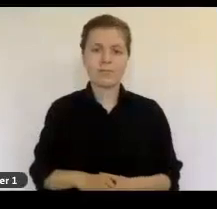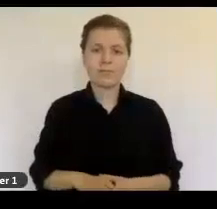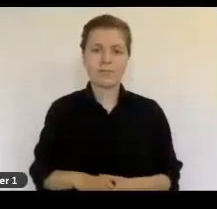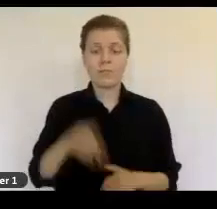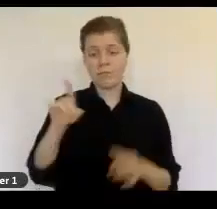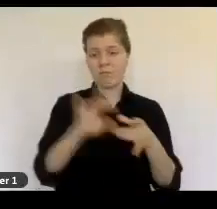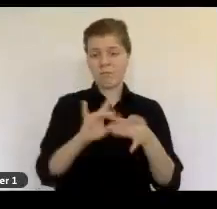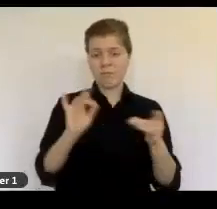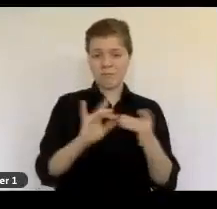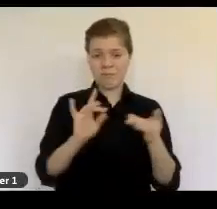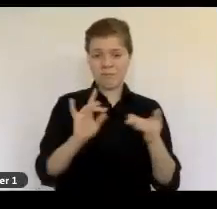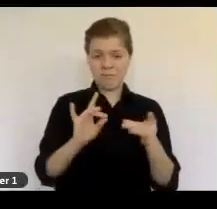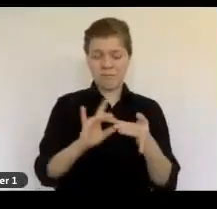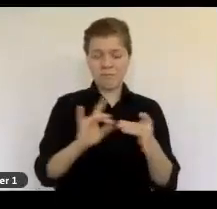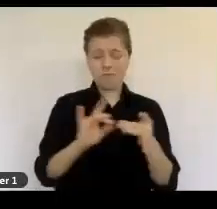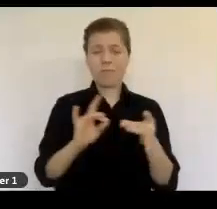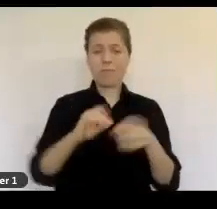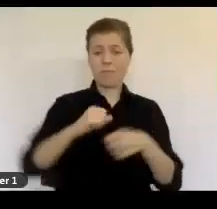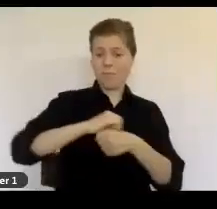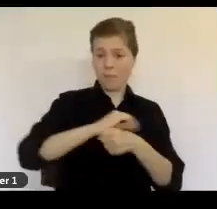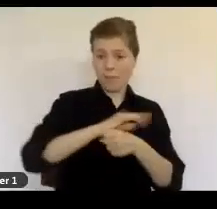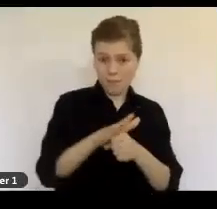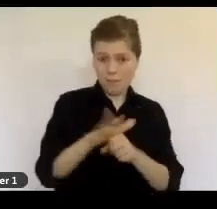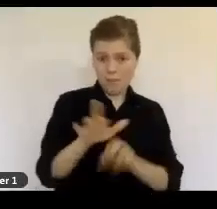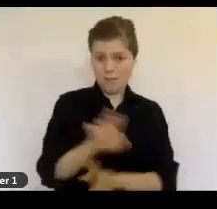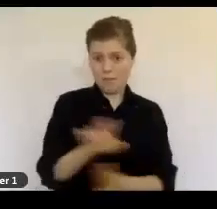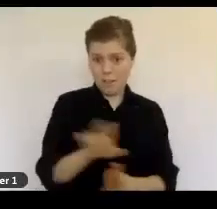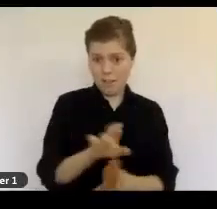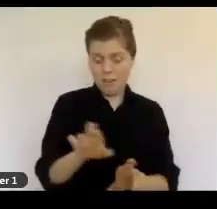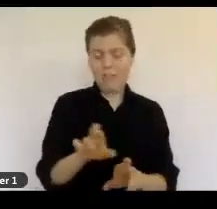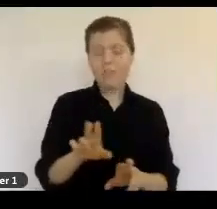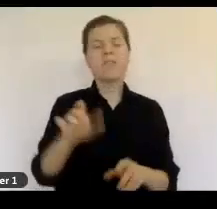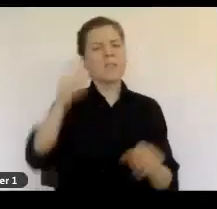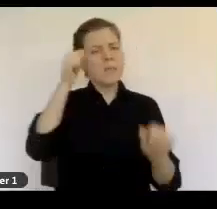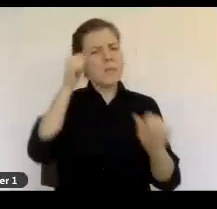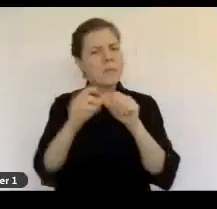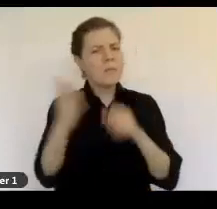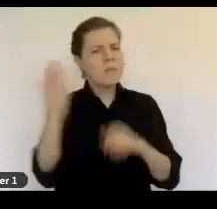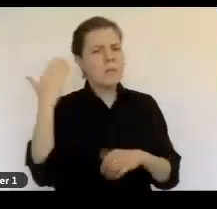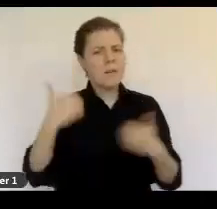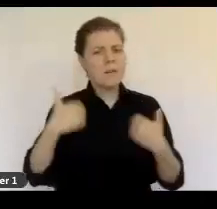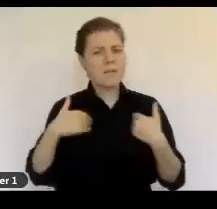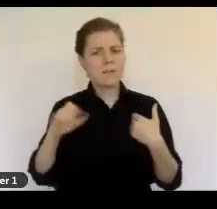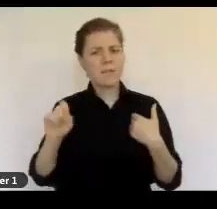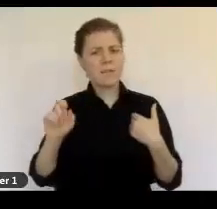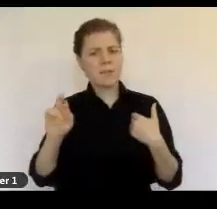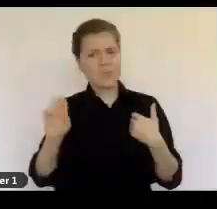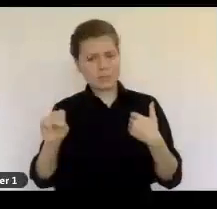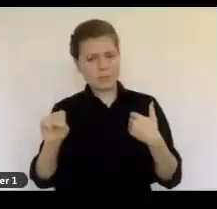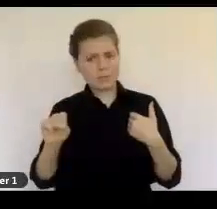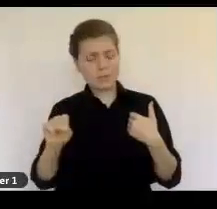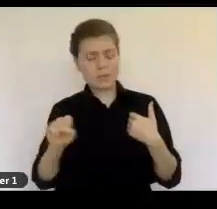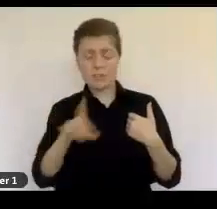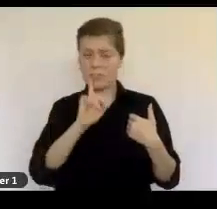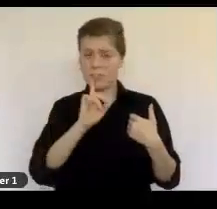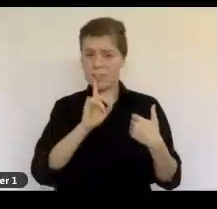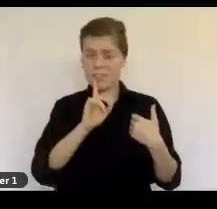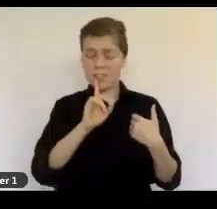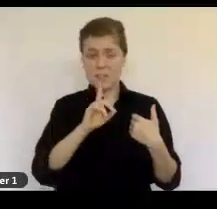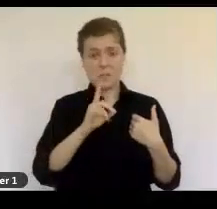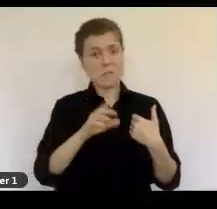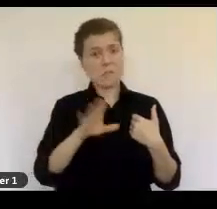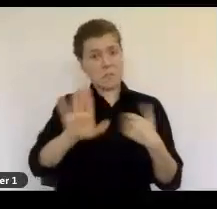I'm going to have you go. So what you're talking about in terms of pandemic preparedness, this is not new, right?